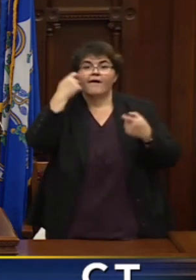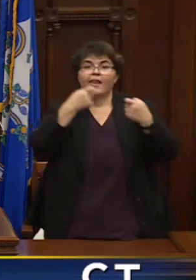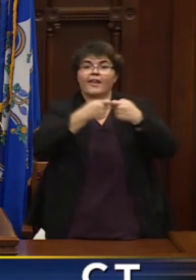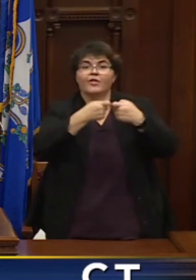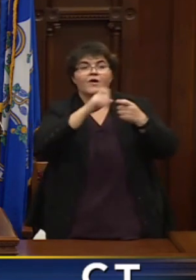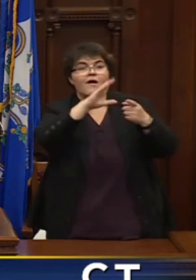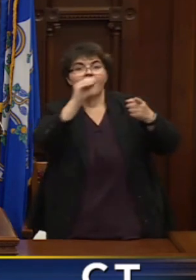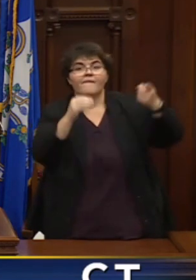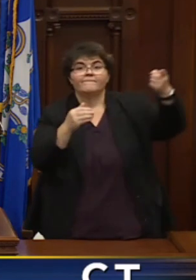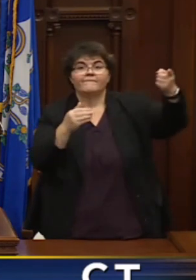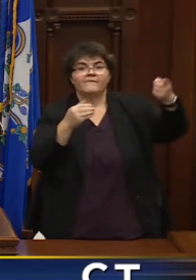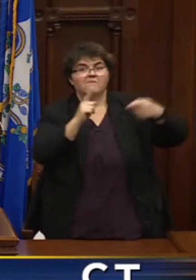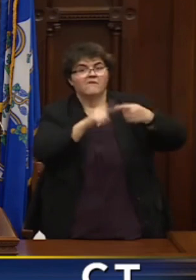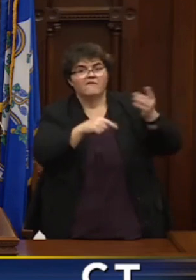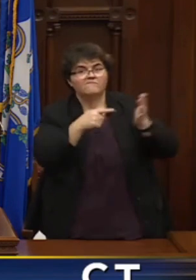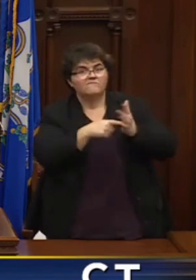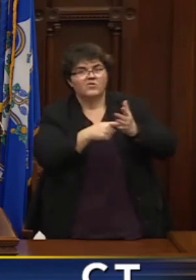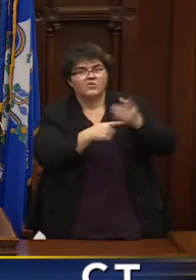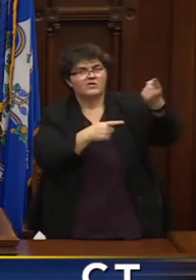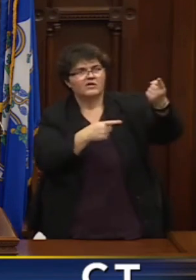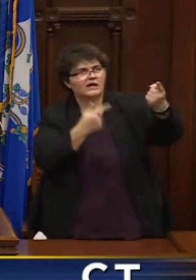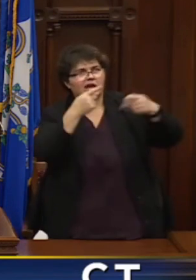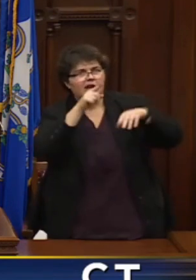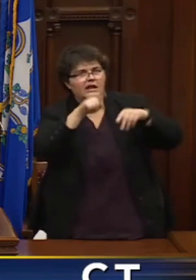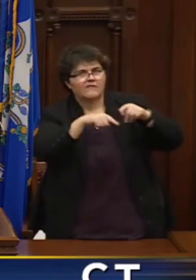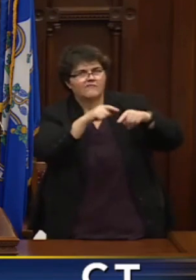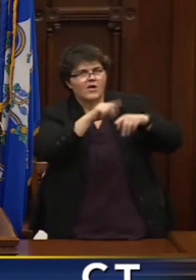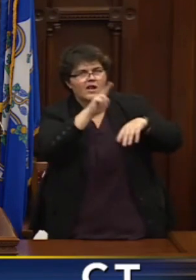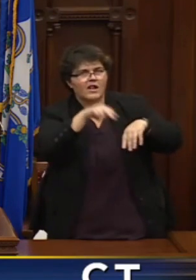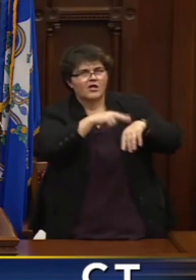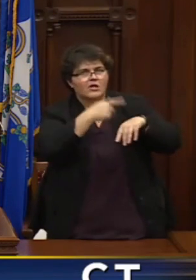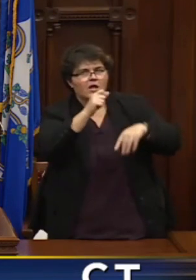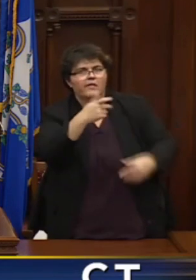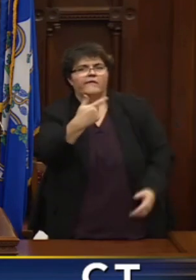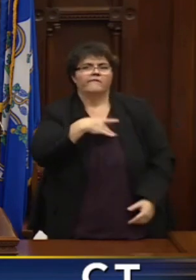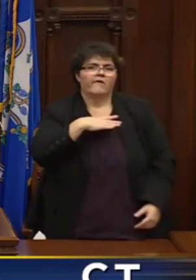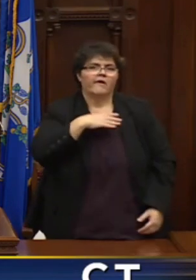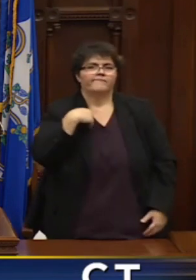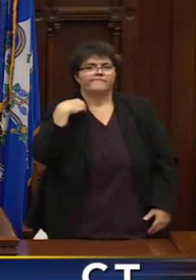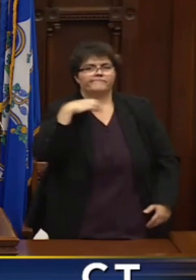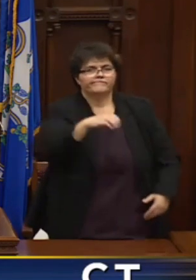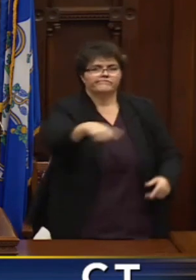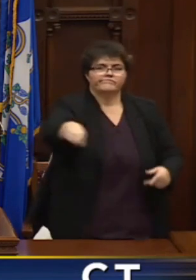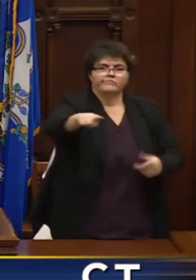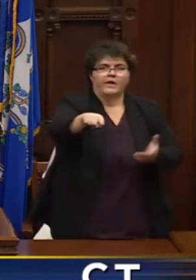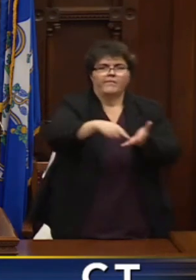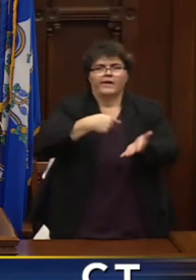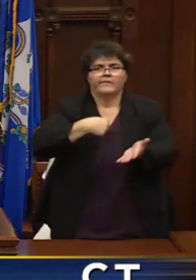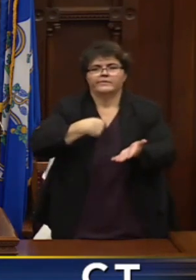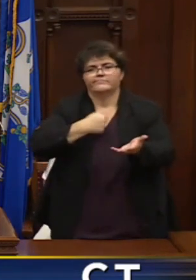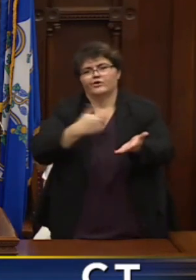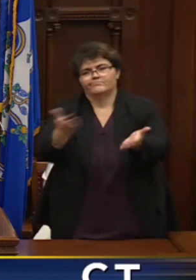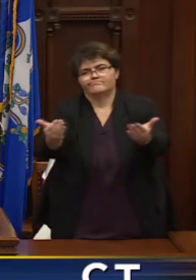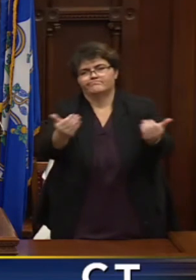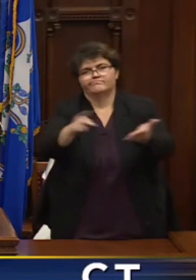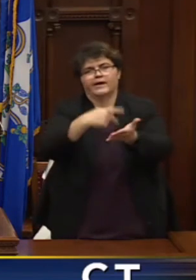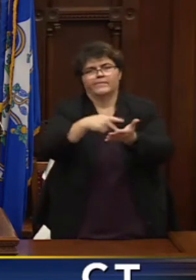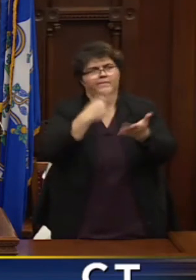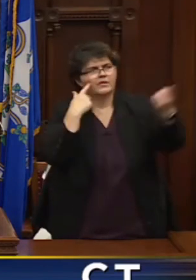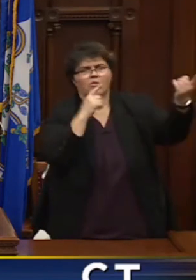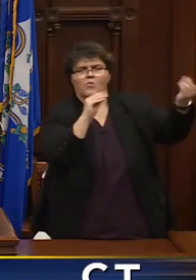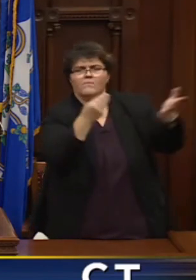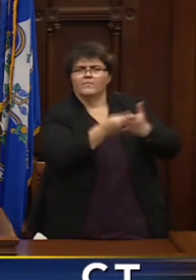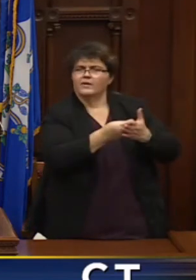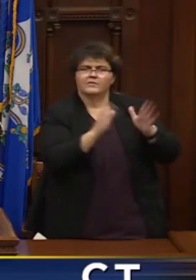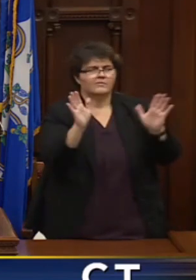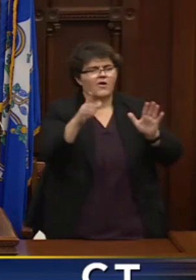high natural gas prices to the ratepayer. Oh, and can you subsidize it just a little bit more? Let's get together. We've already getting